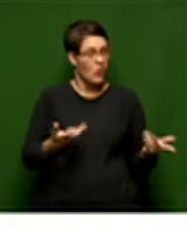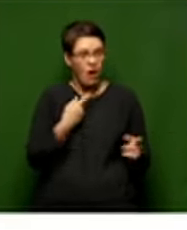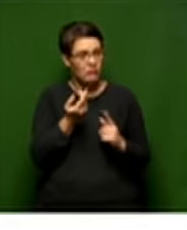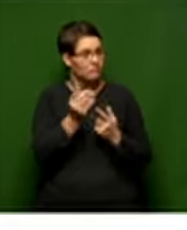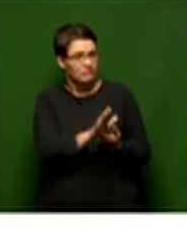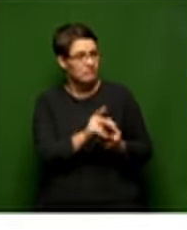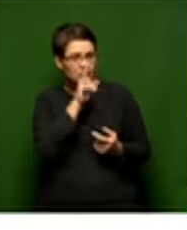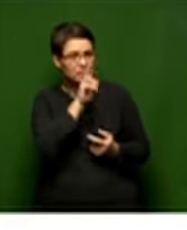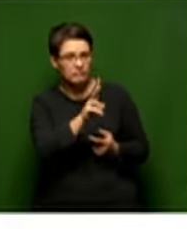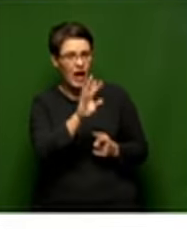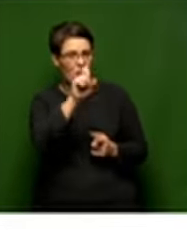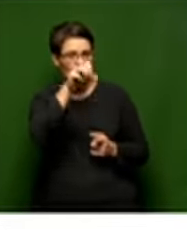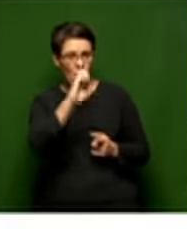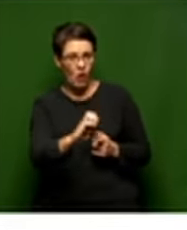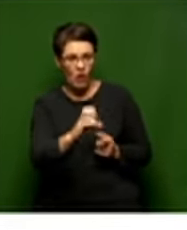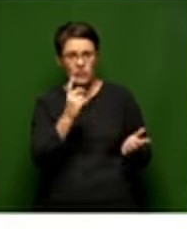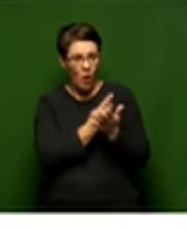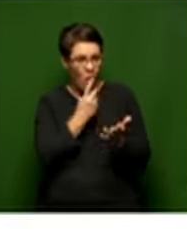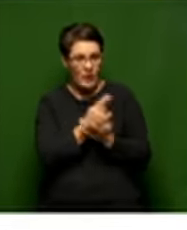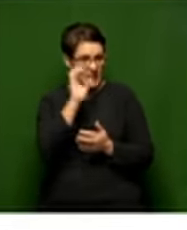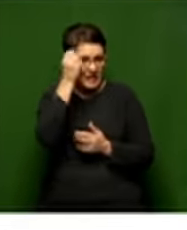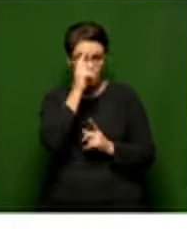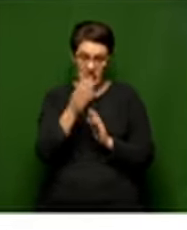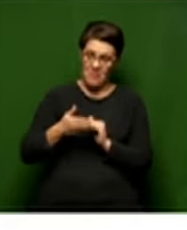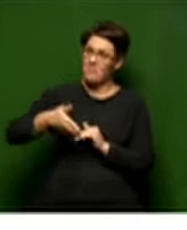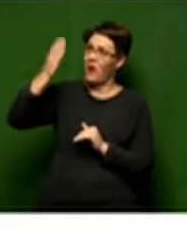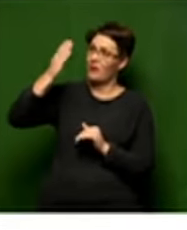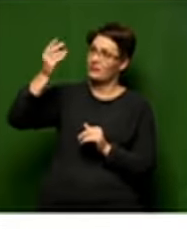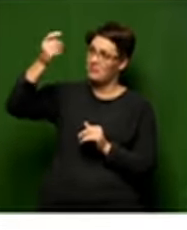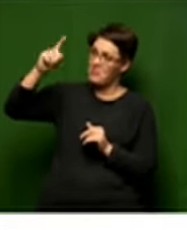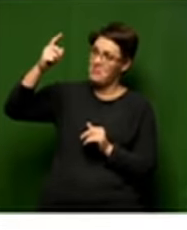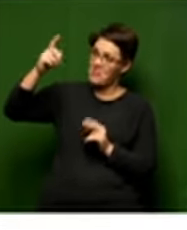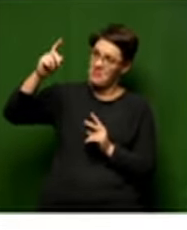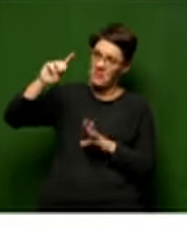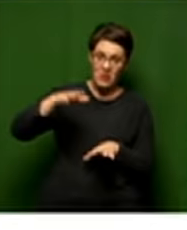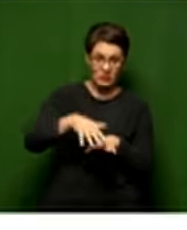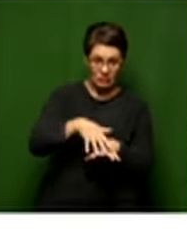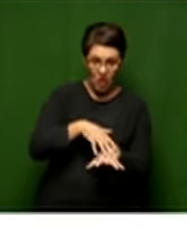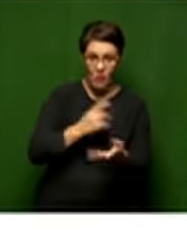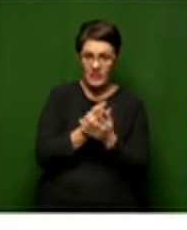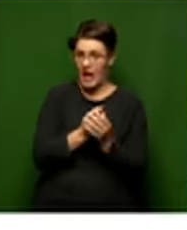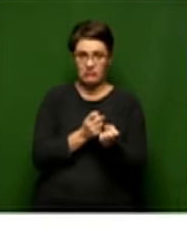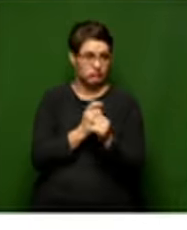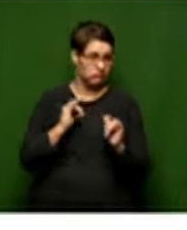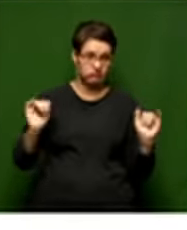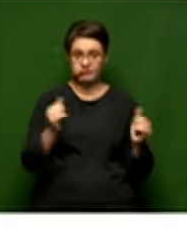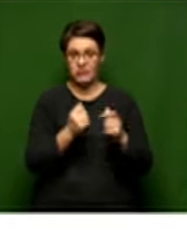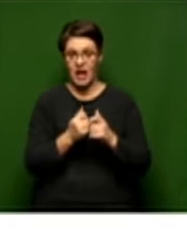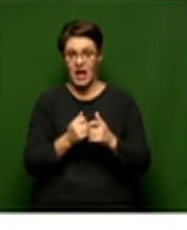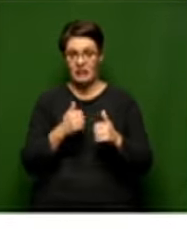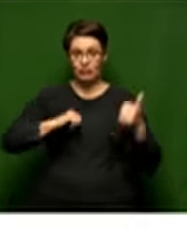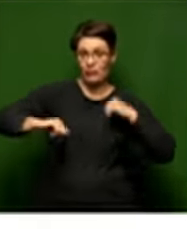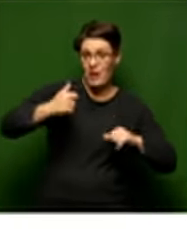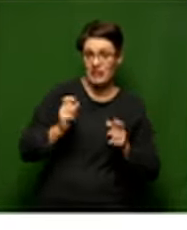picture unfolding there at the rock? Because it's always interesting to see that board ticking along, sometimes very slowly, and suddenly there's a dramatic change that